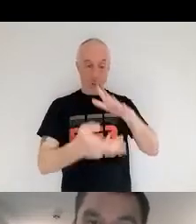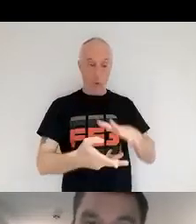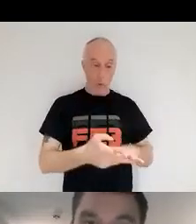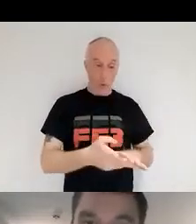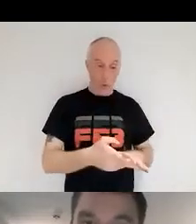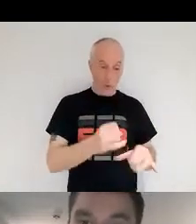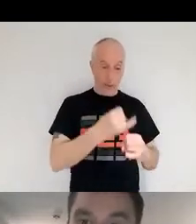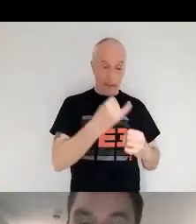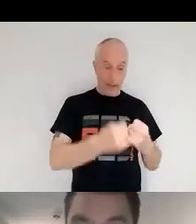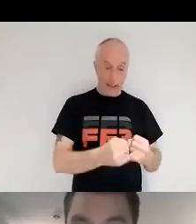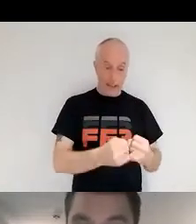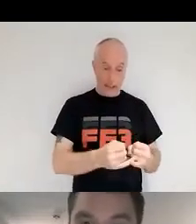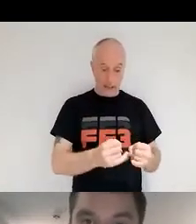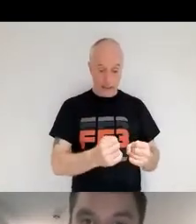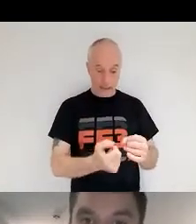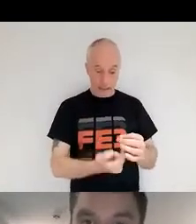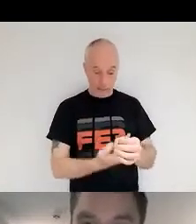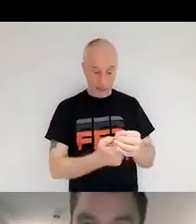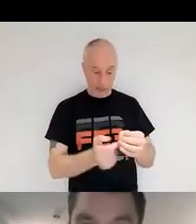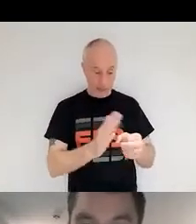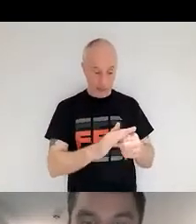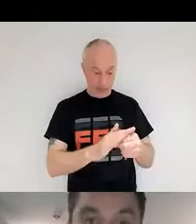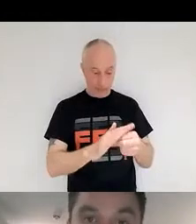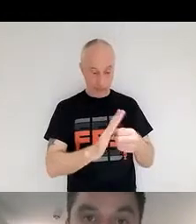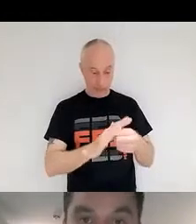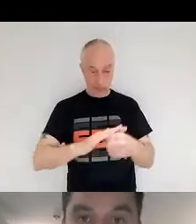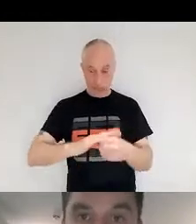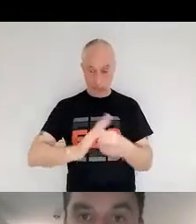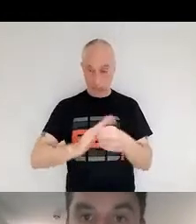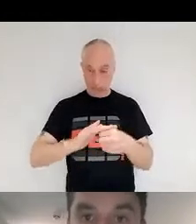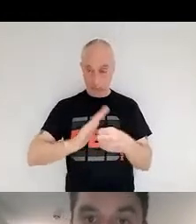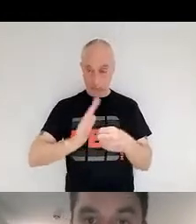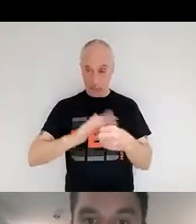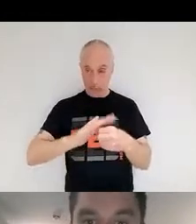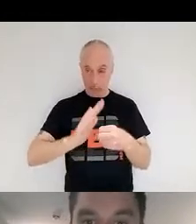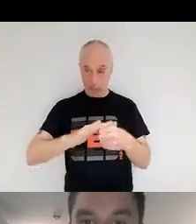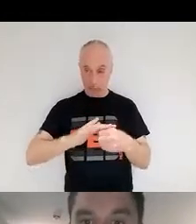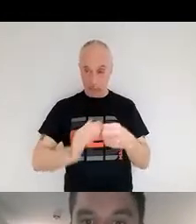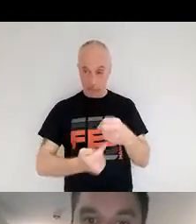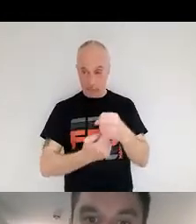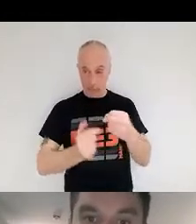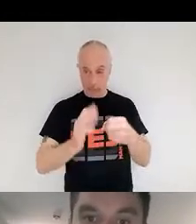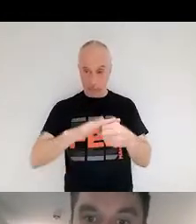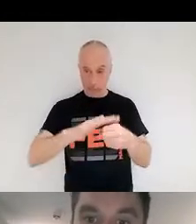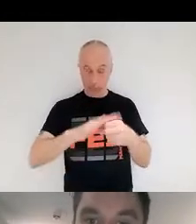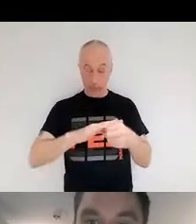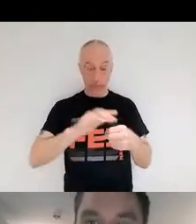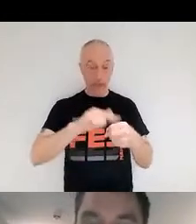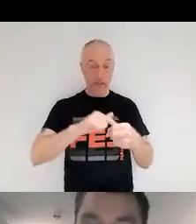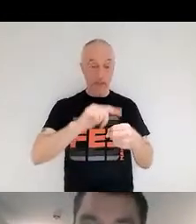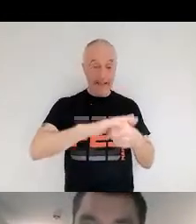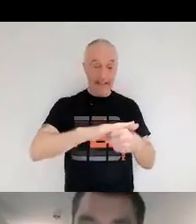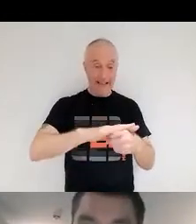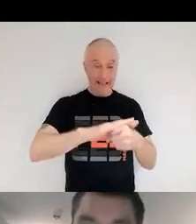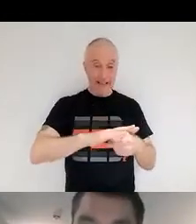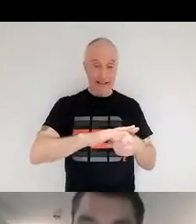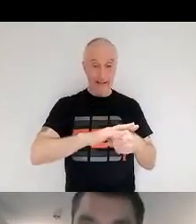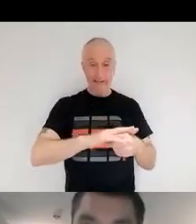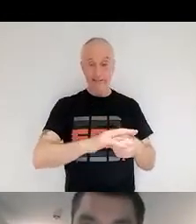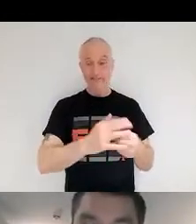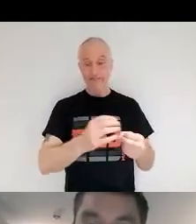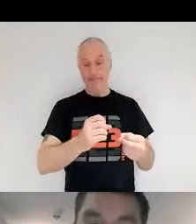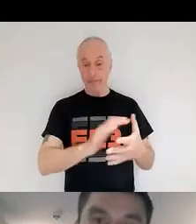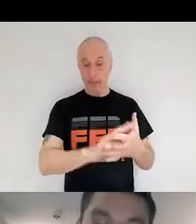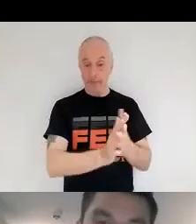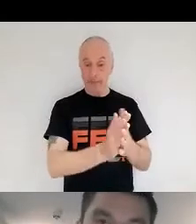came to the conclusion that it actually didn't matter what the particular issue was that led to harm. The sort